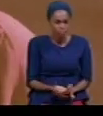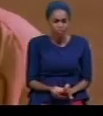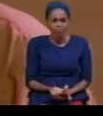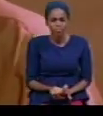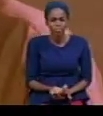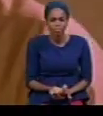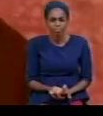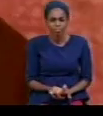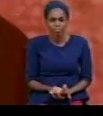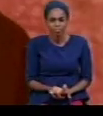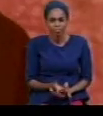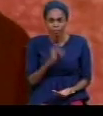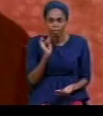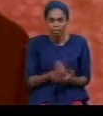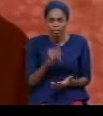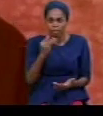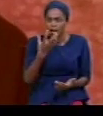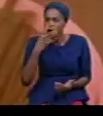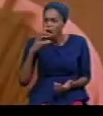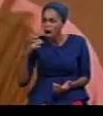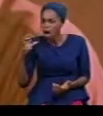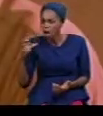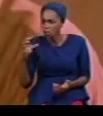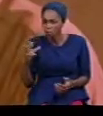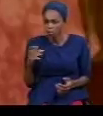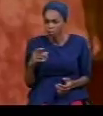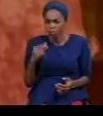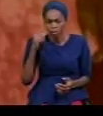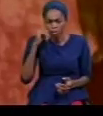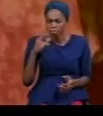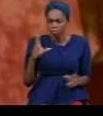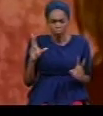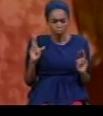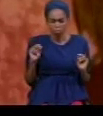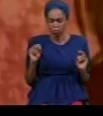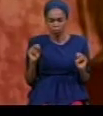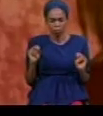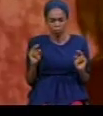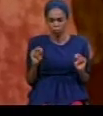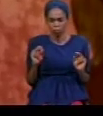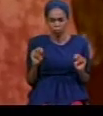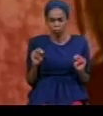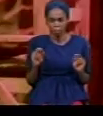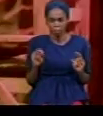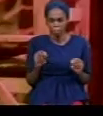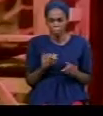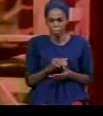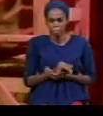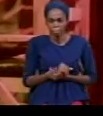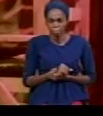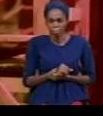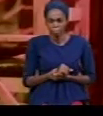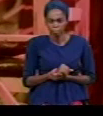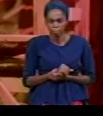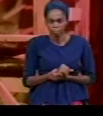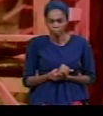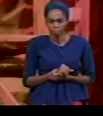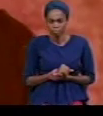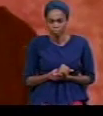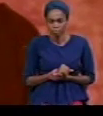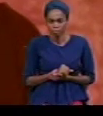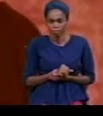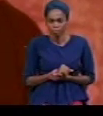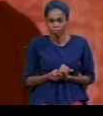Is that your charm? Charm? Well, everyone must have something to fall back